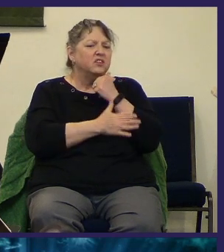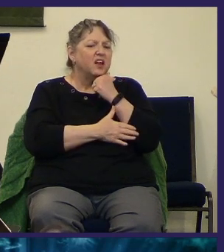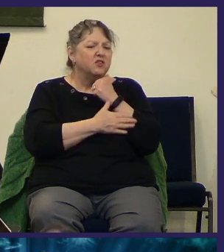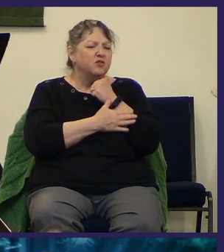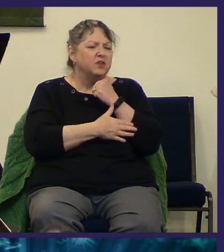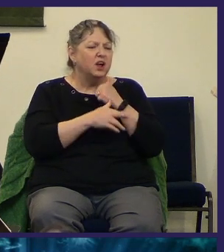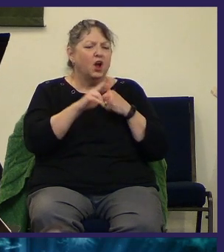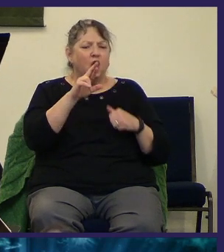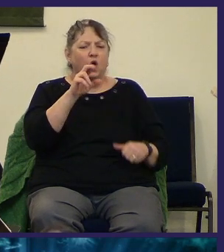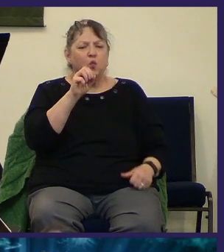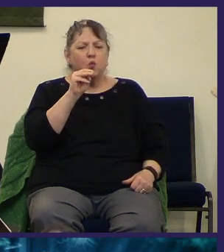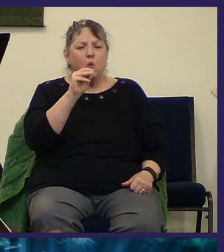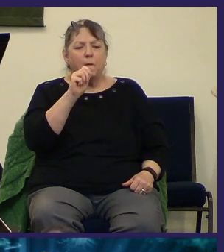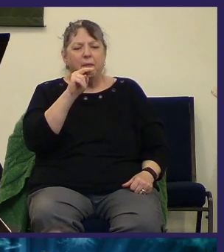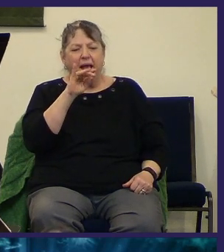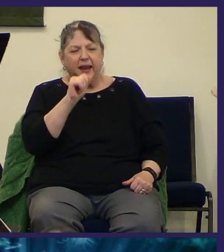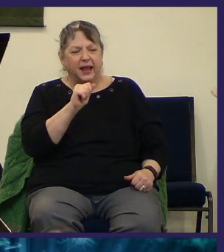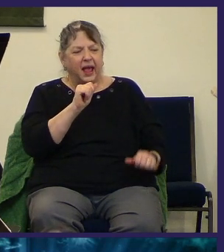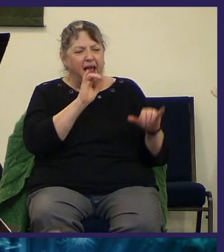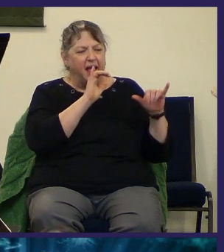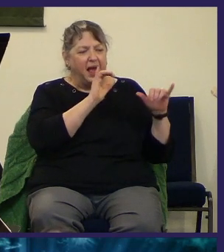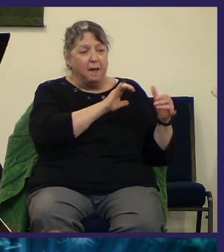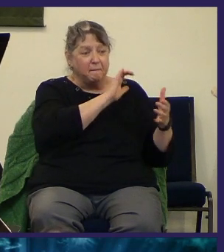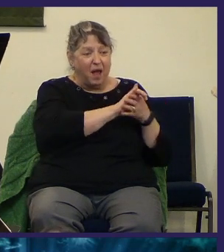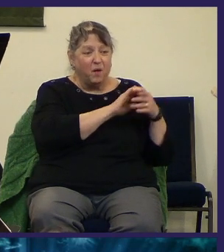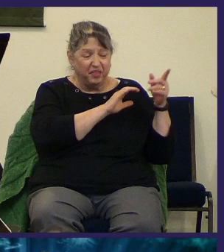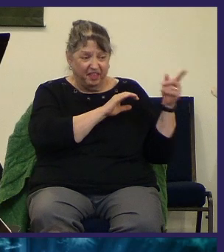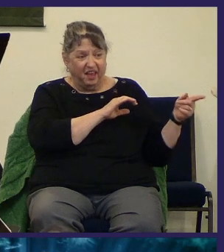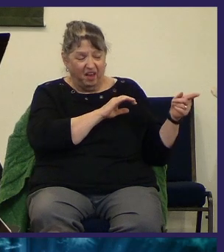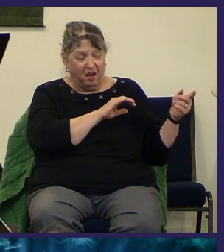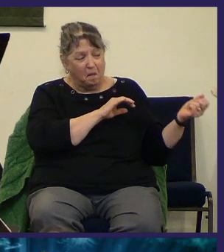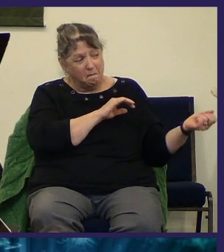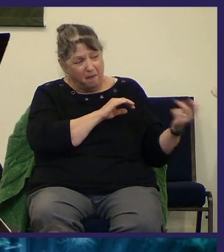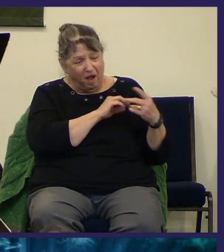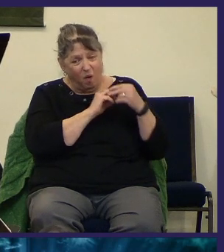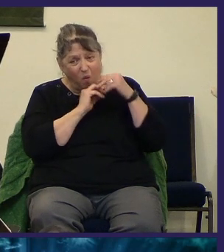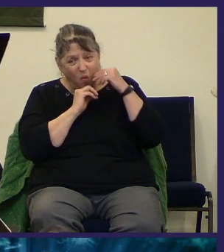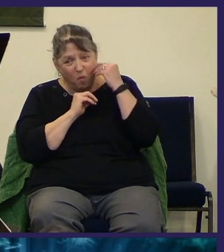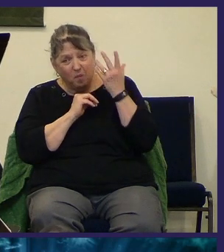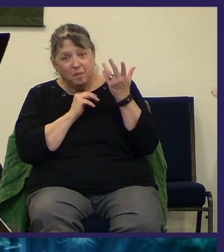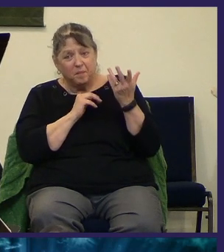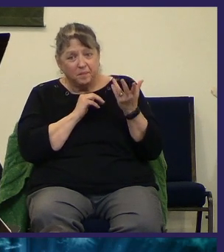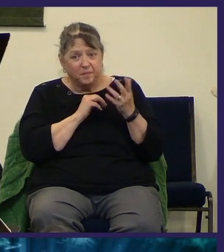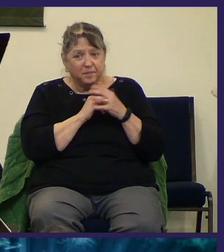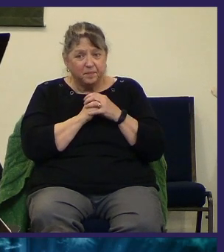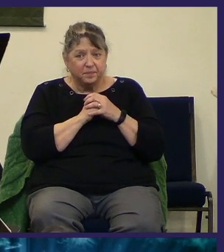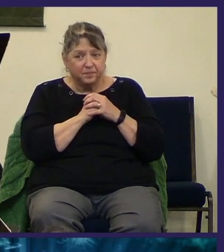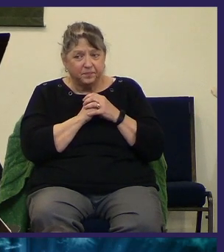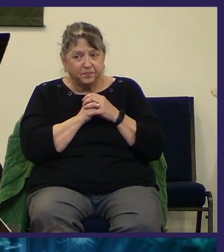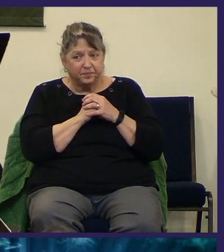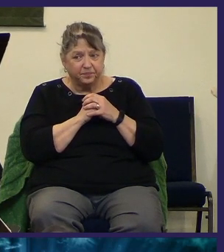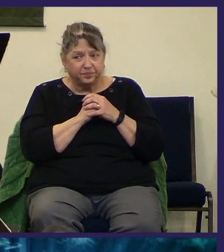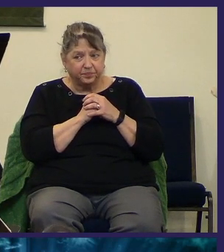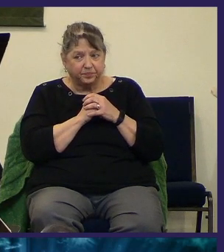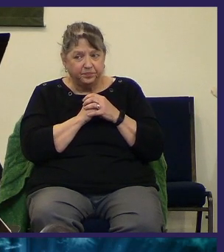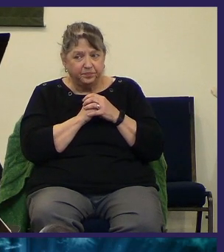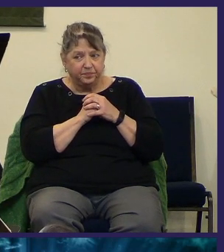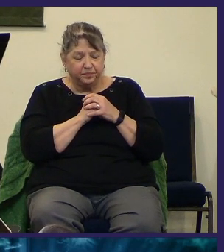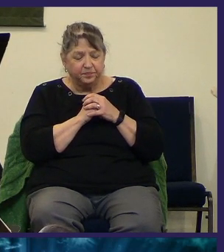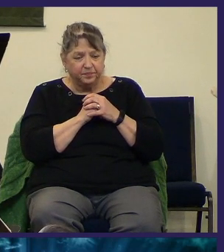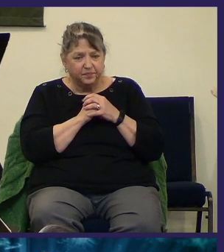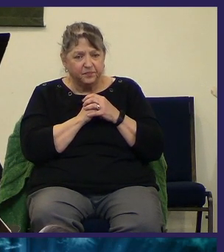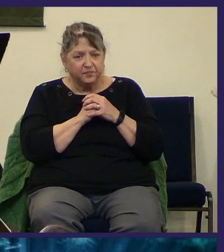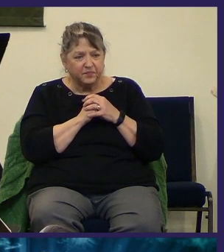then actually got married there and they came home shared what they were doing uh but